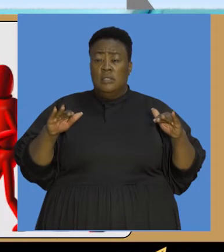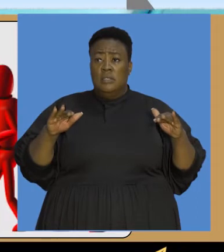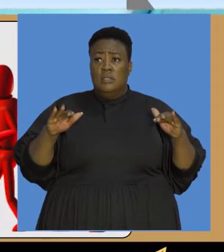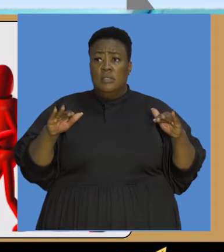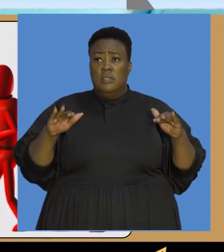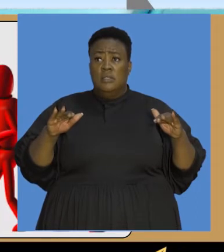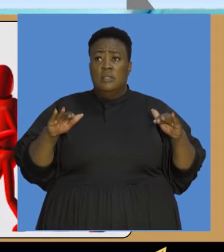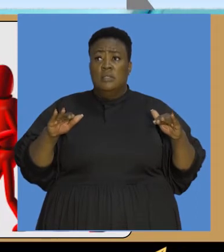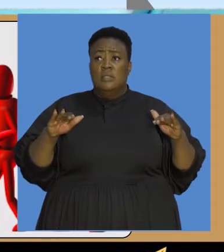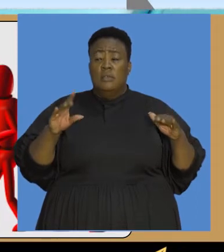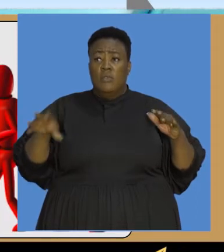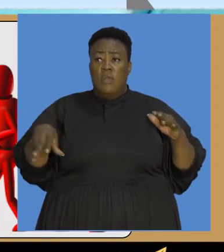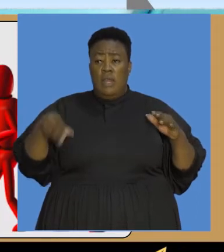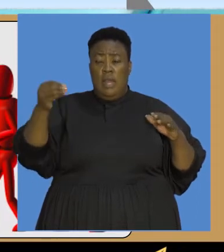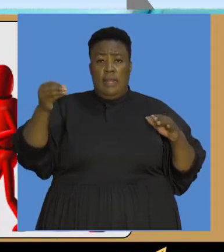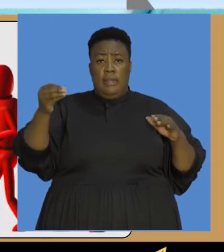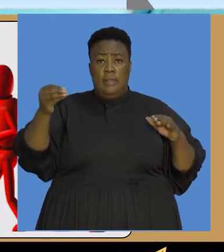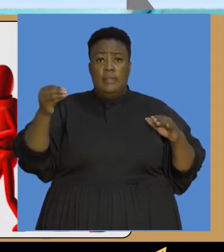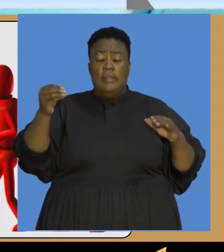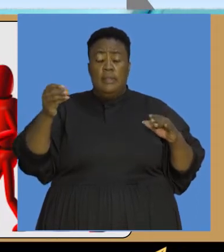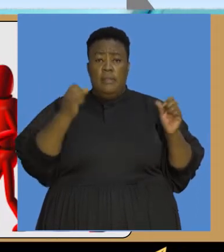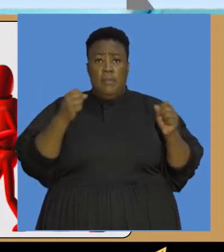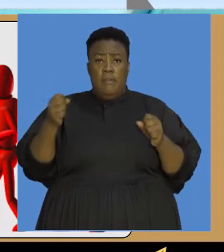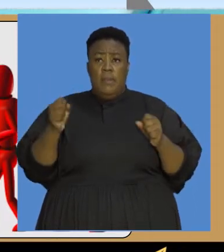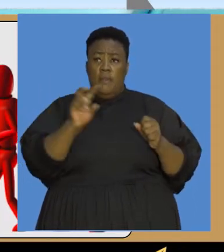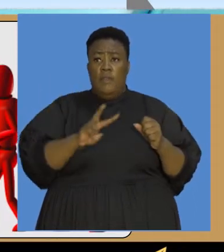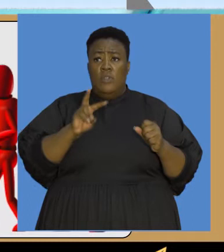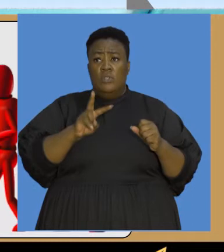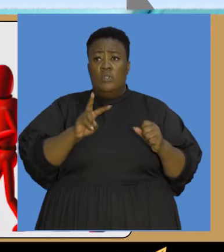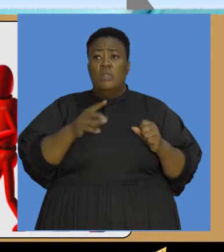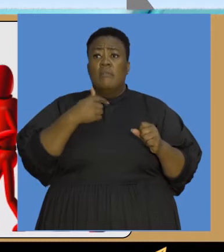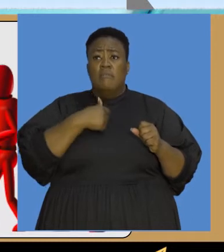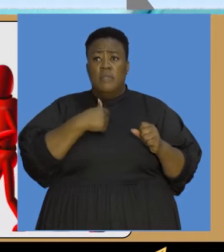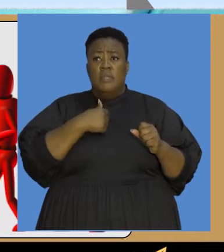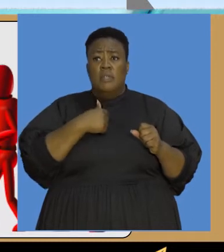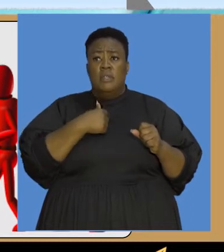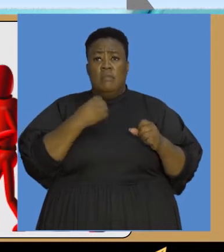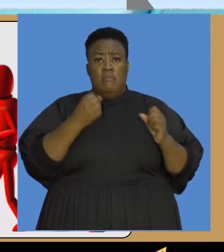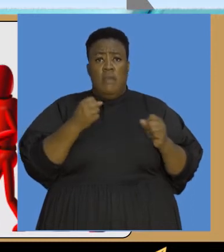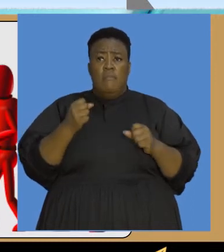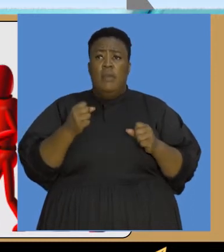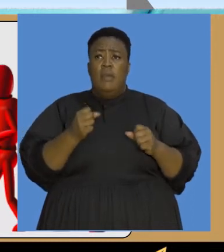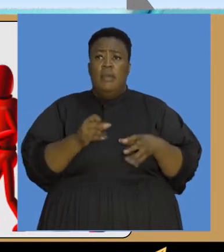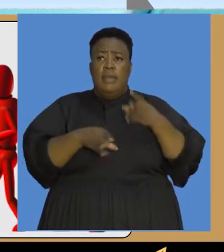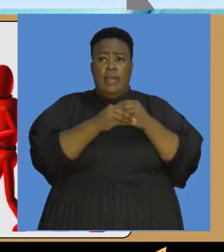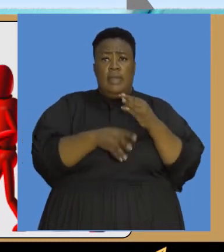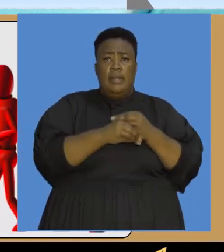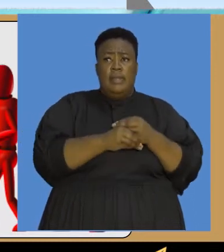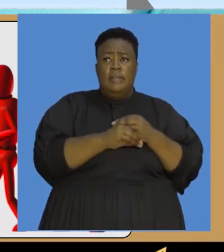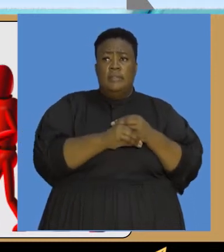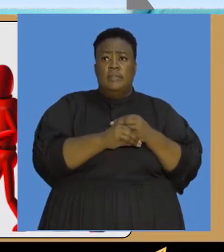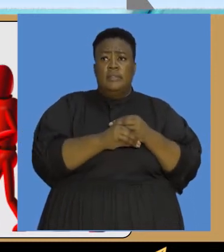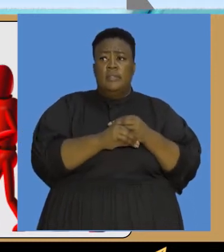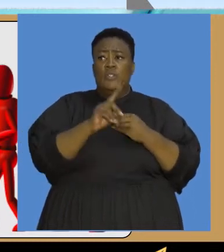there, constant velocity. Okay? Now I keep adding to the right, to the left, just because it's closer to